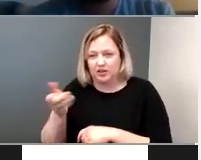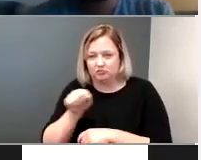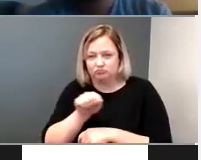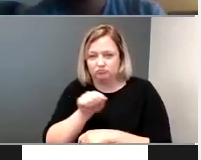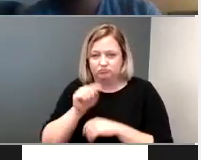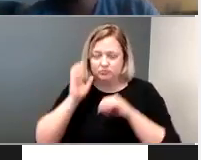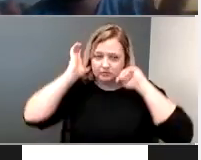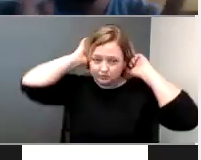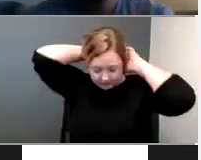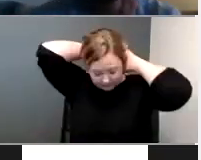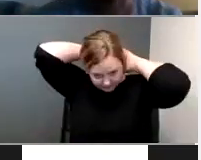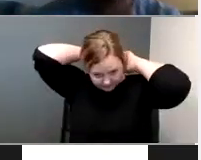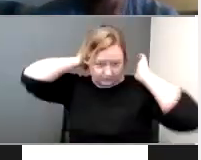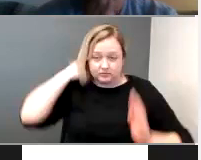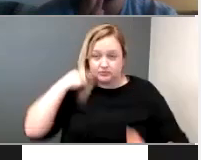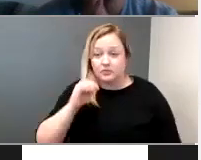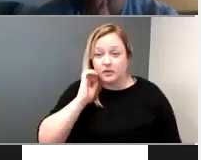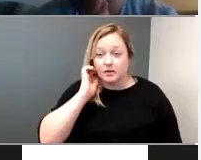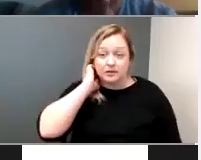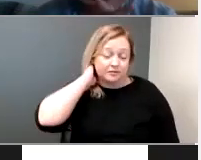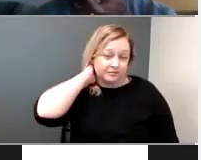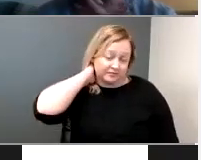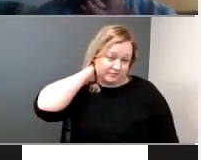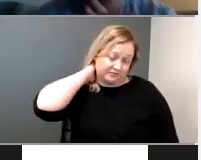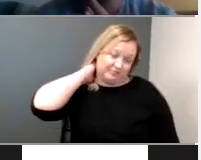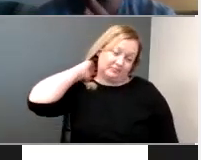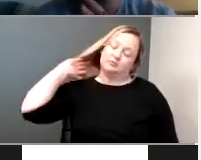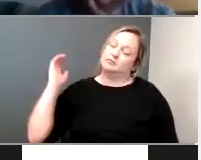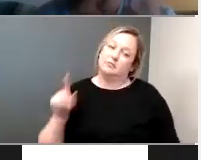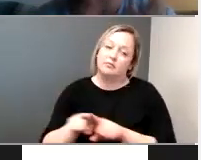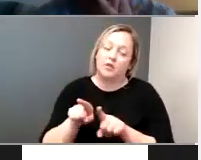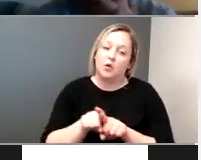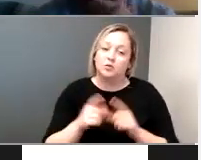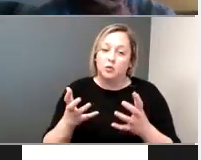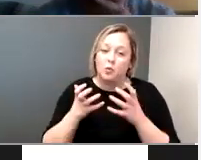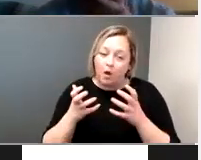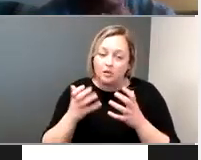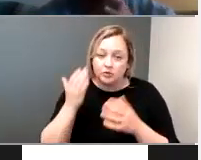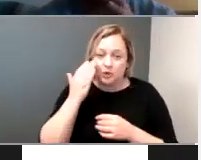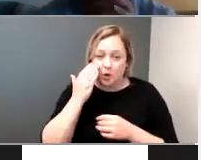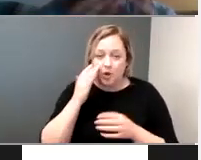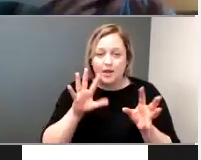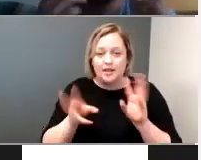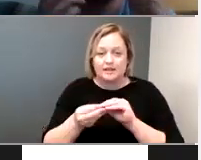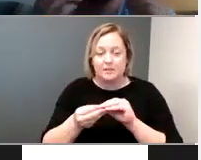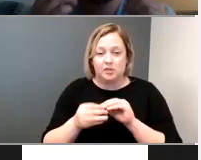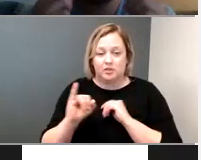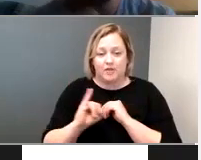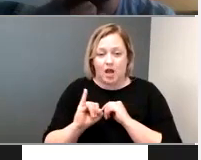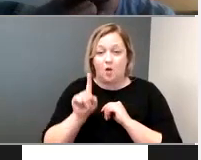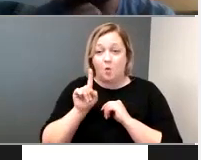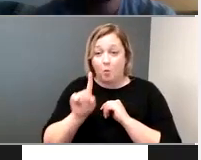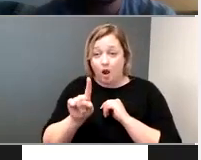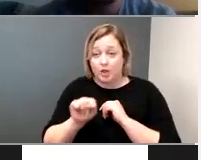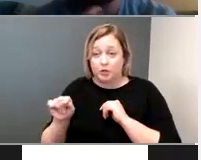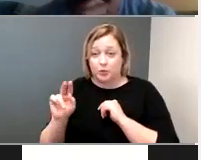Okay. Then we also wanted to look into summation of I 1 through n log of I. So in